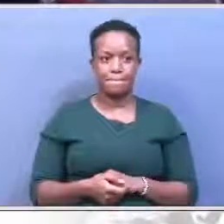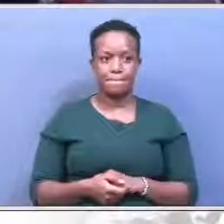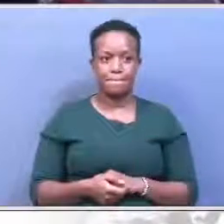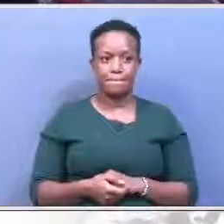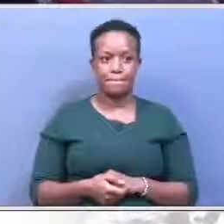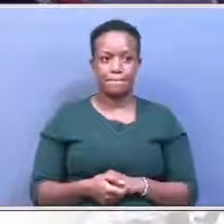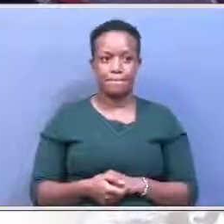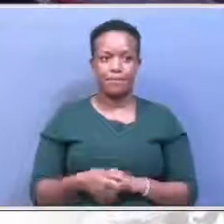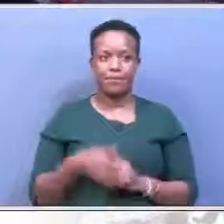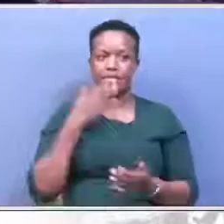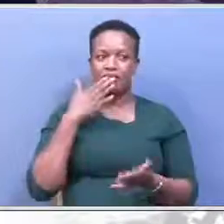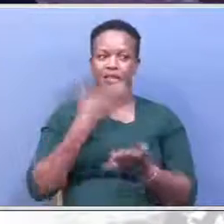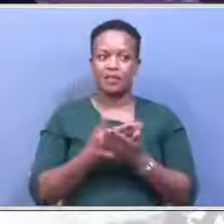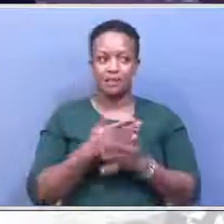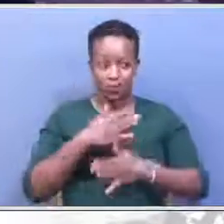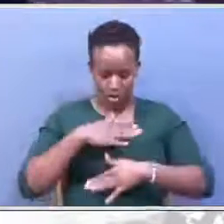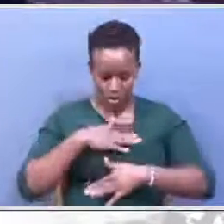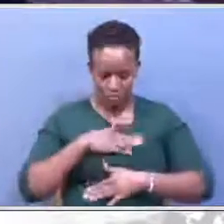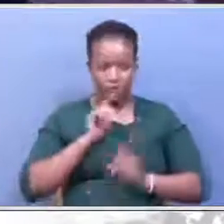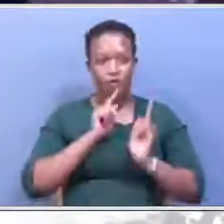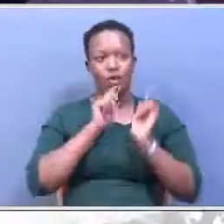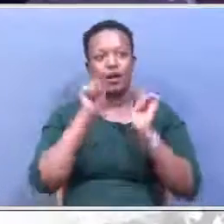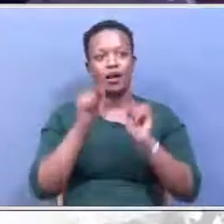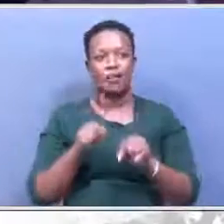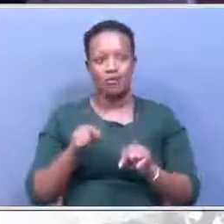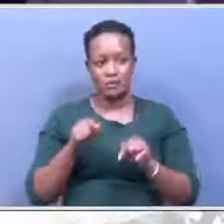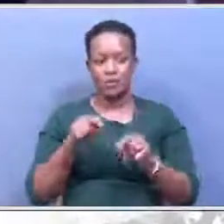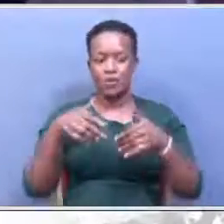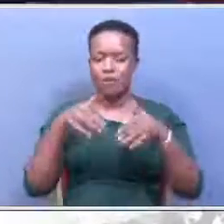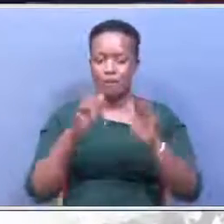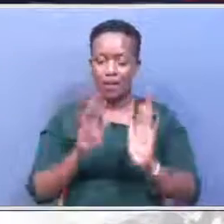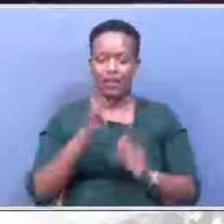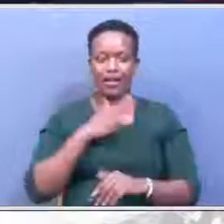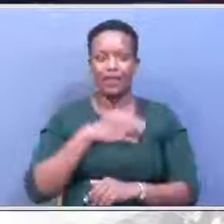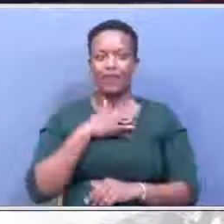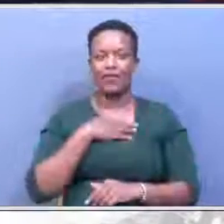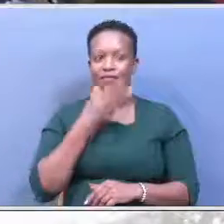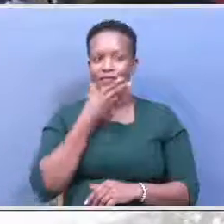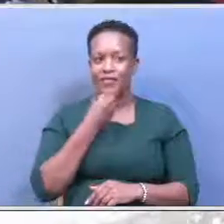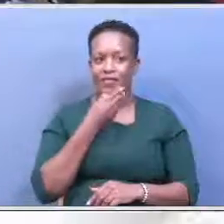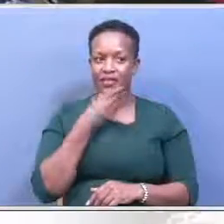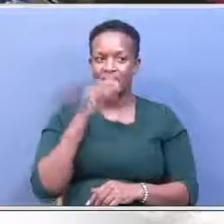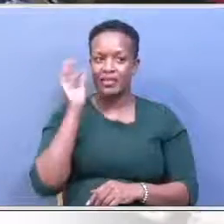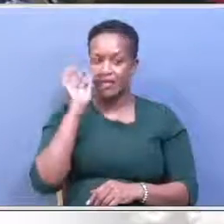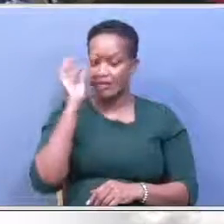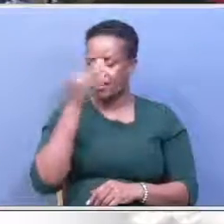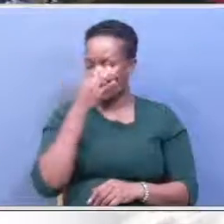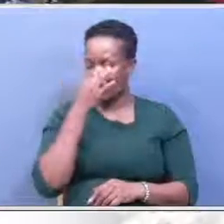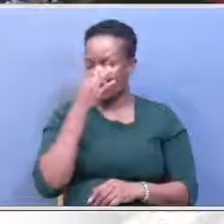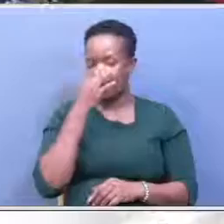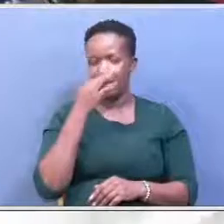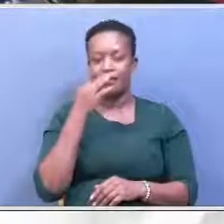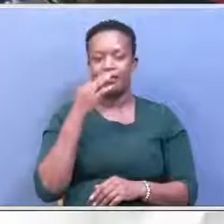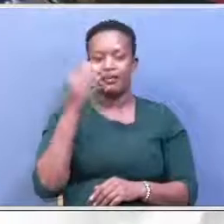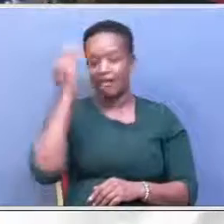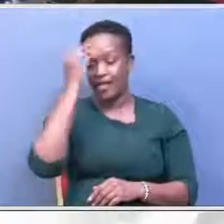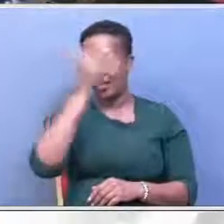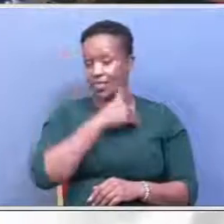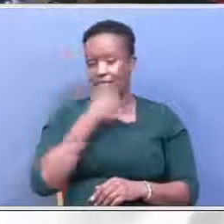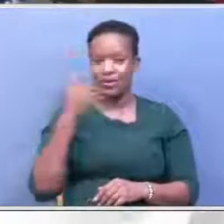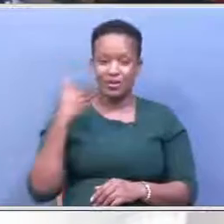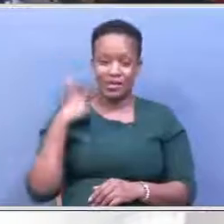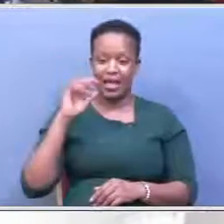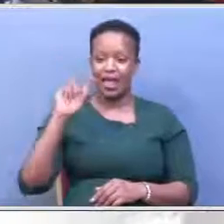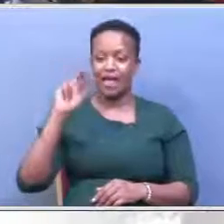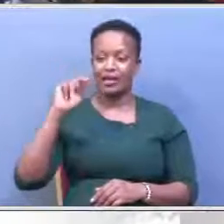Asante sana waheshimiwa kwa kuja ili tuweze kusindikiza mzee wetu. Nyeri Catholic Archbishop Anthony Muheria was in charge